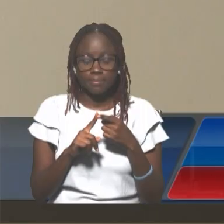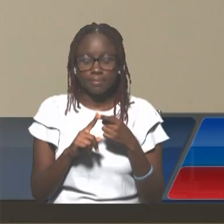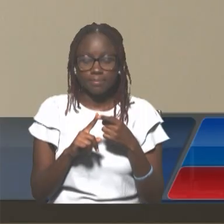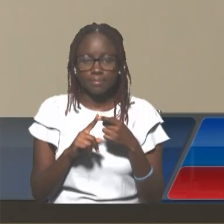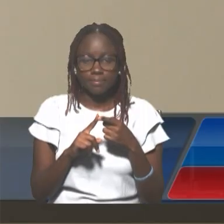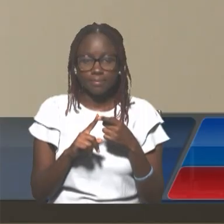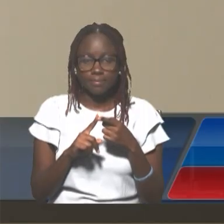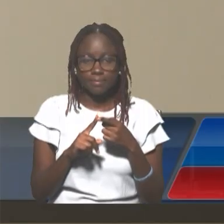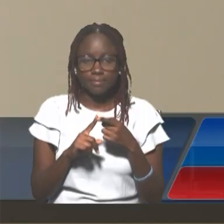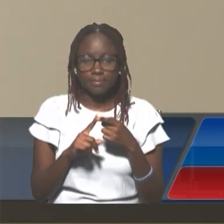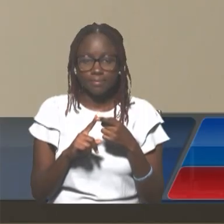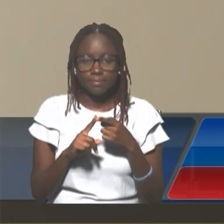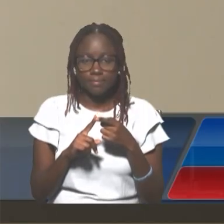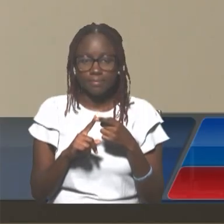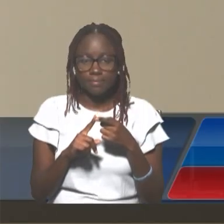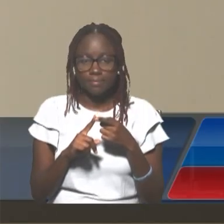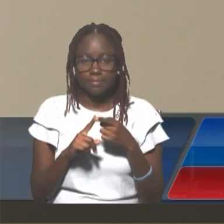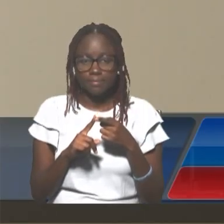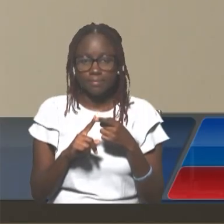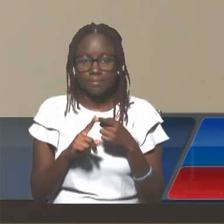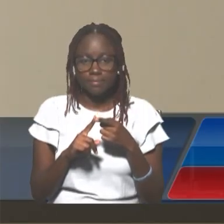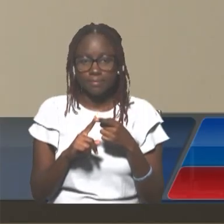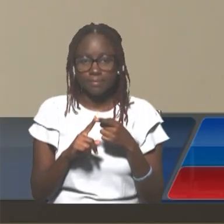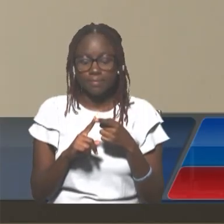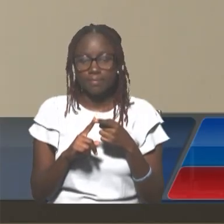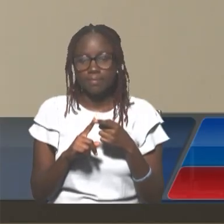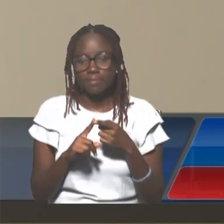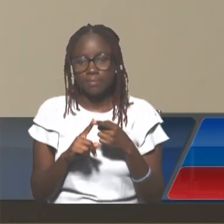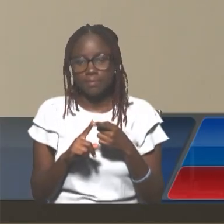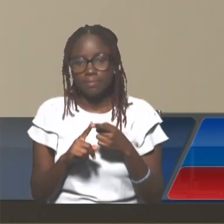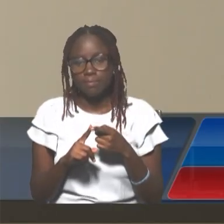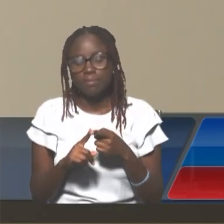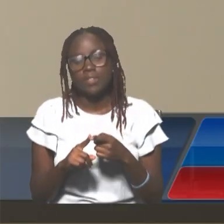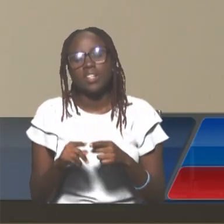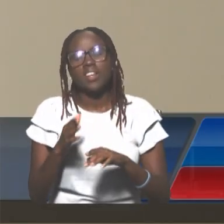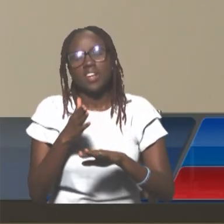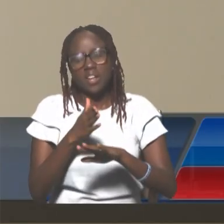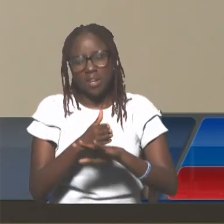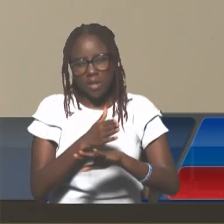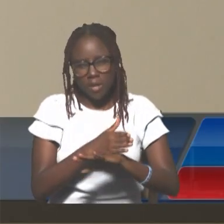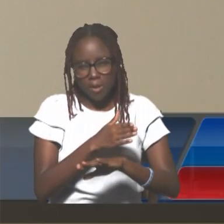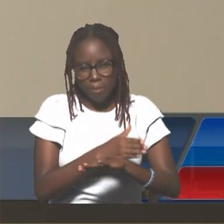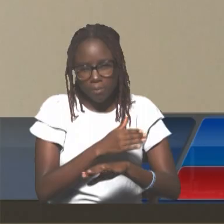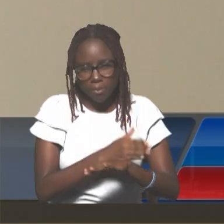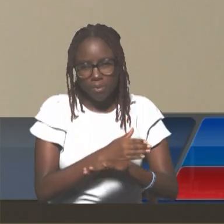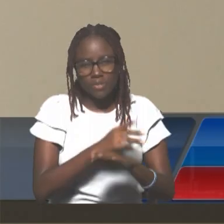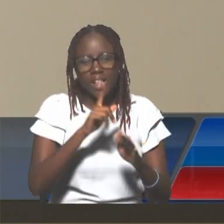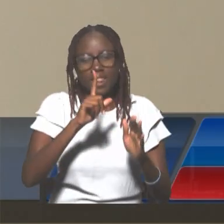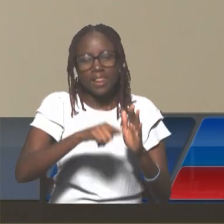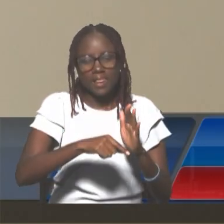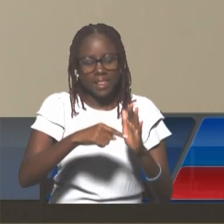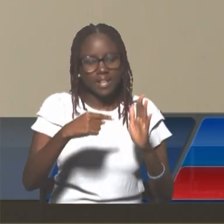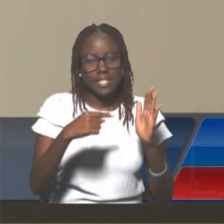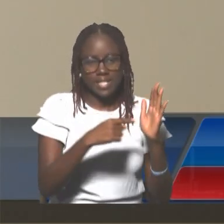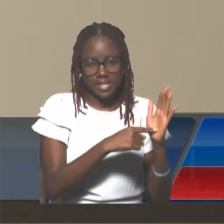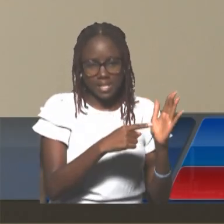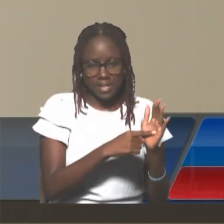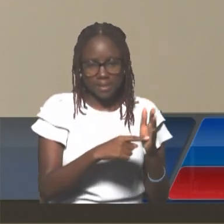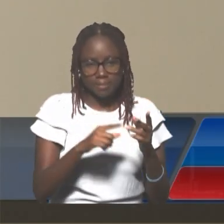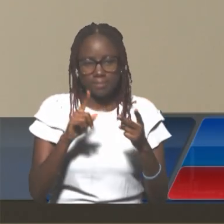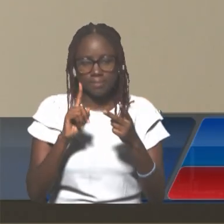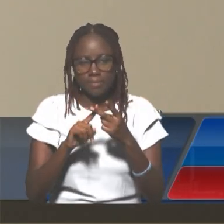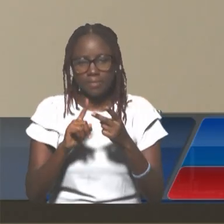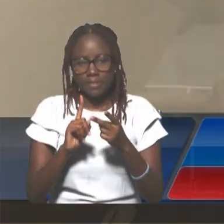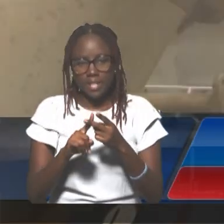improve the reserves less external debt balance and improve the non-energy fiscal